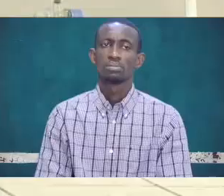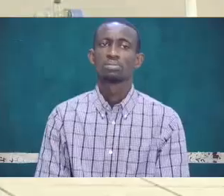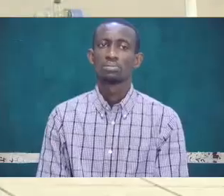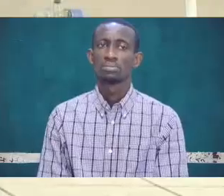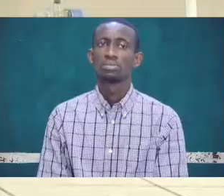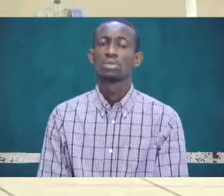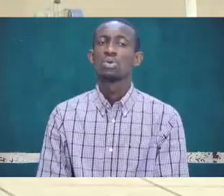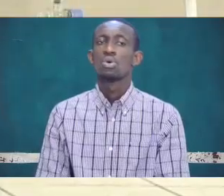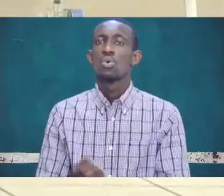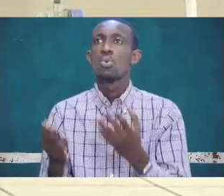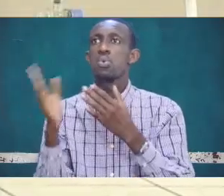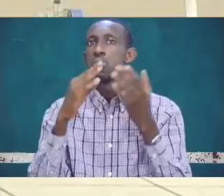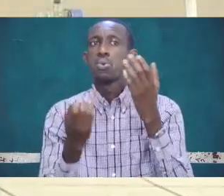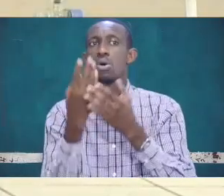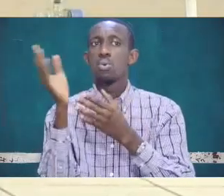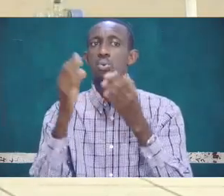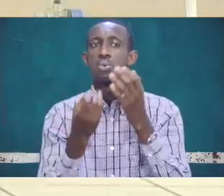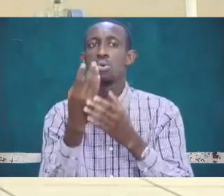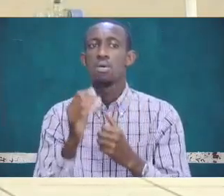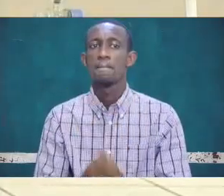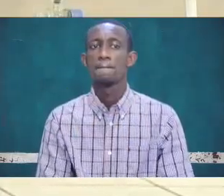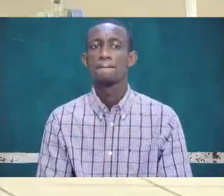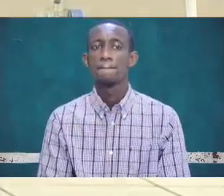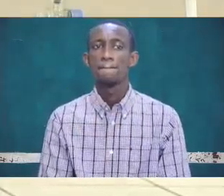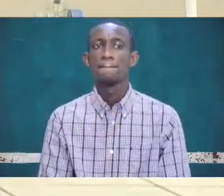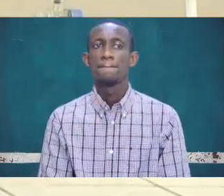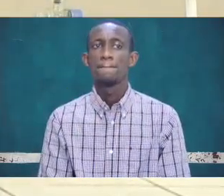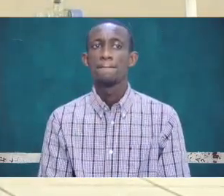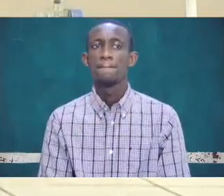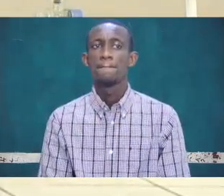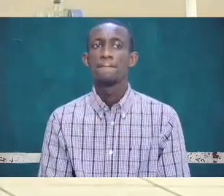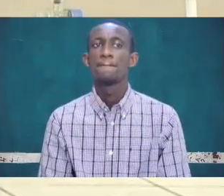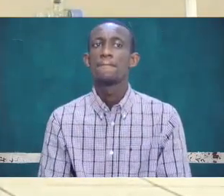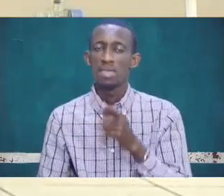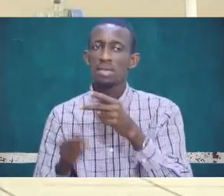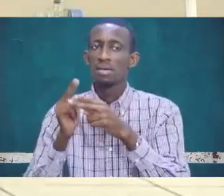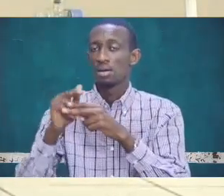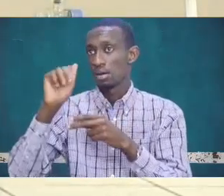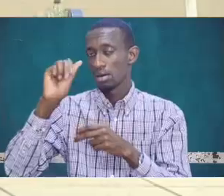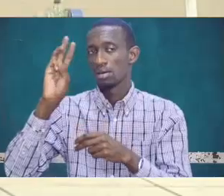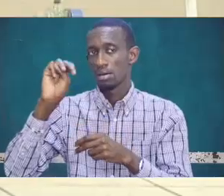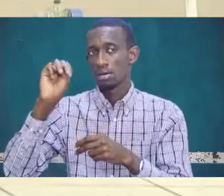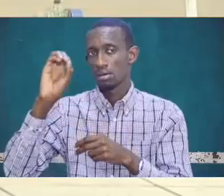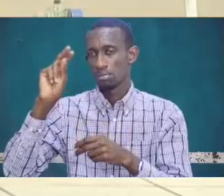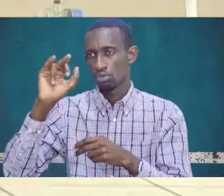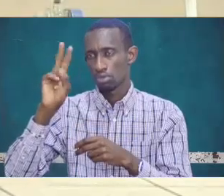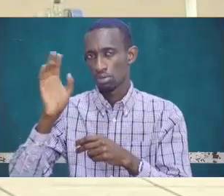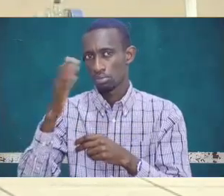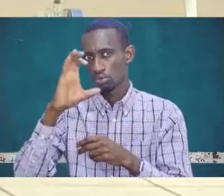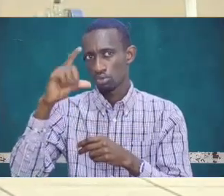coming are, now we said ammonium chloride. Ammonium chloride is a sublimate.